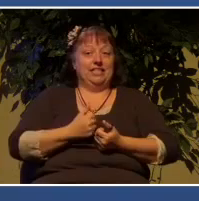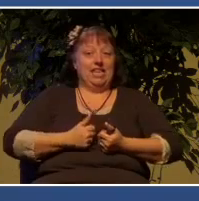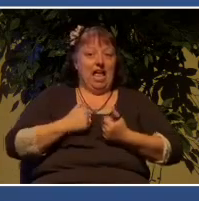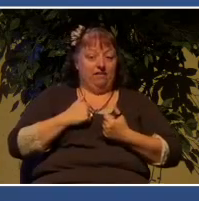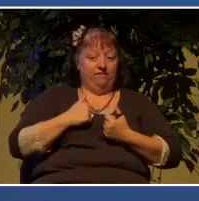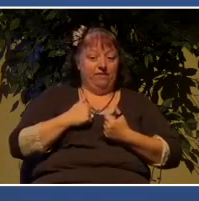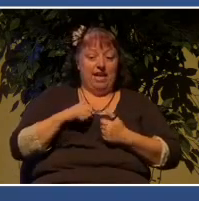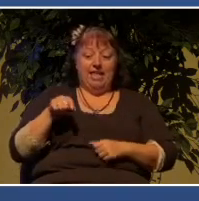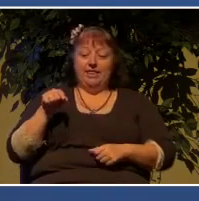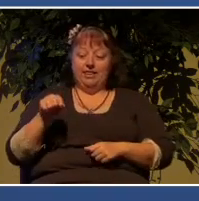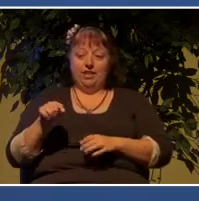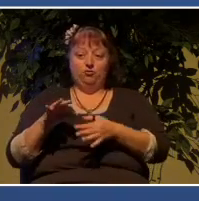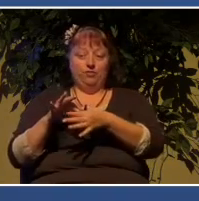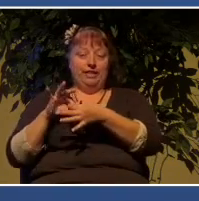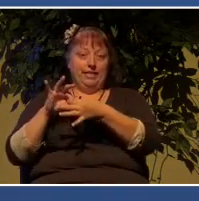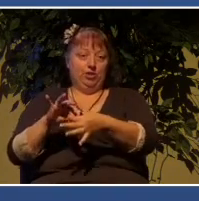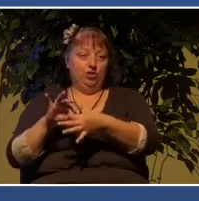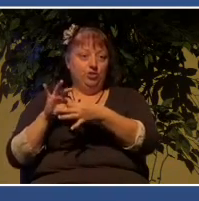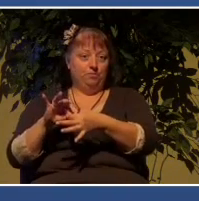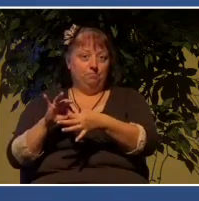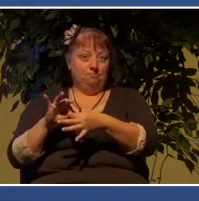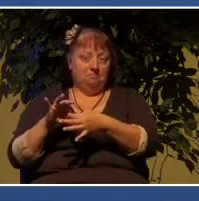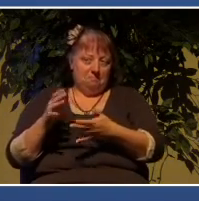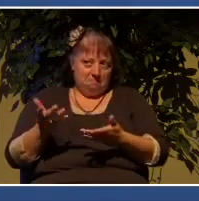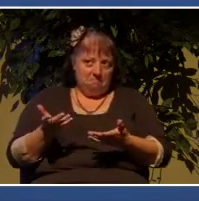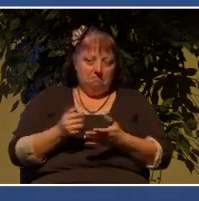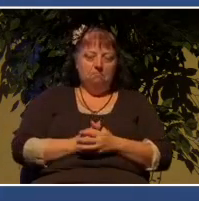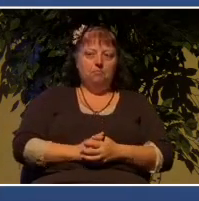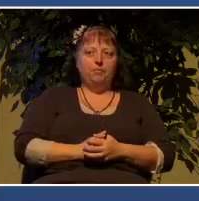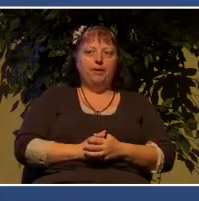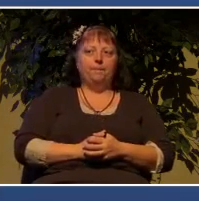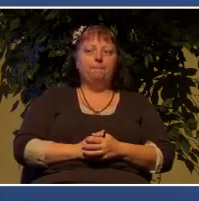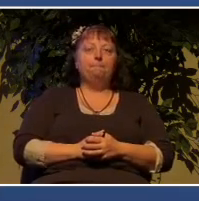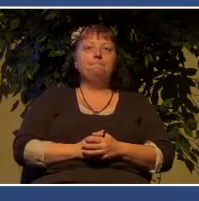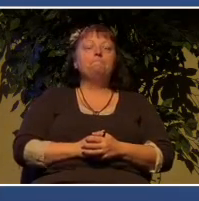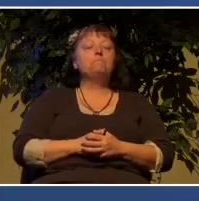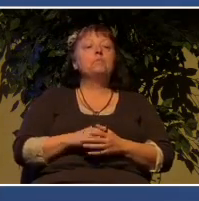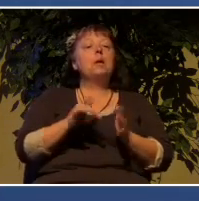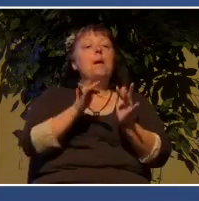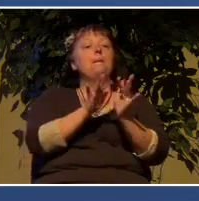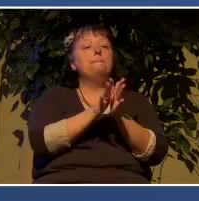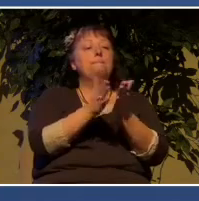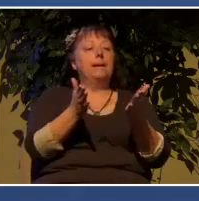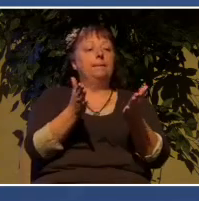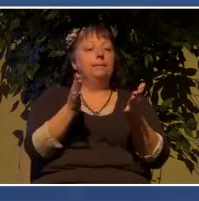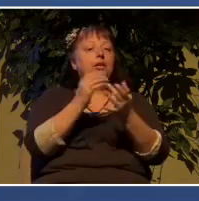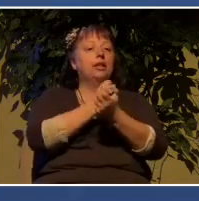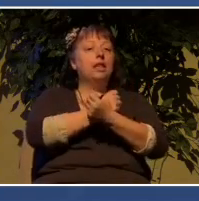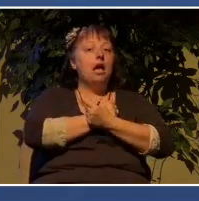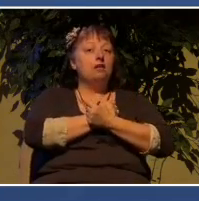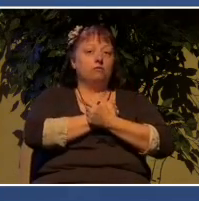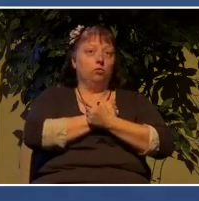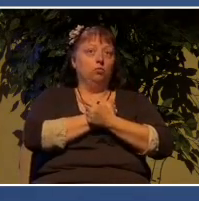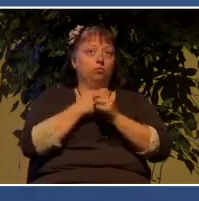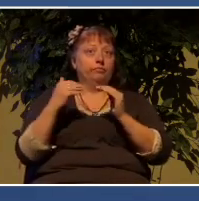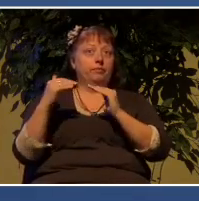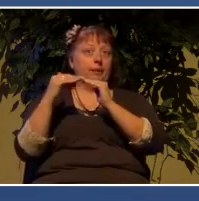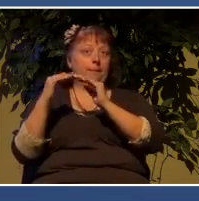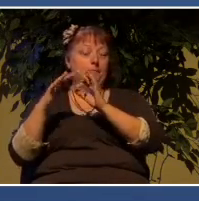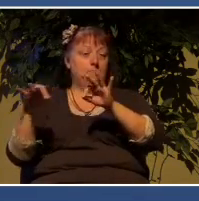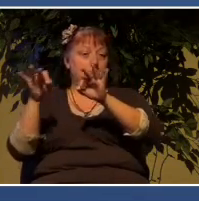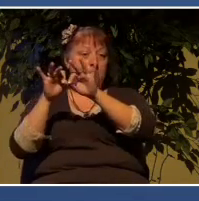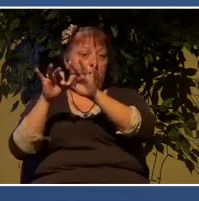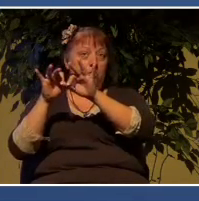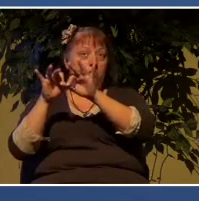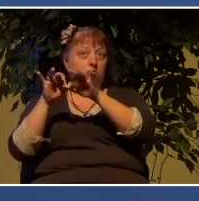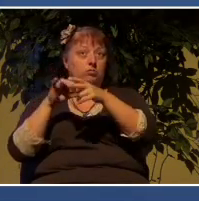relationship? Not only that, but biblical love, and this is also equally important, we must